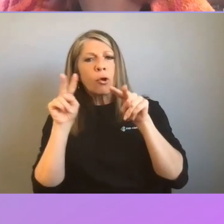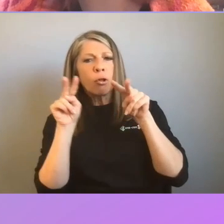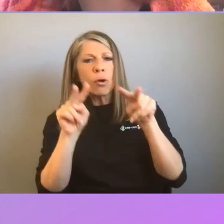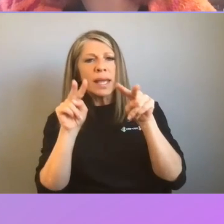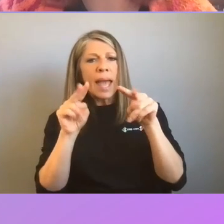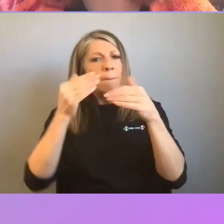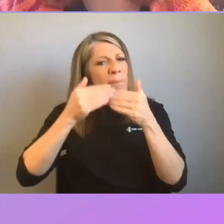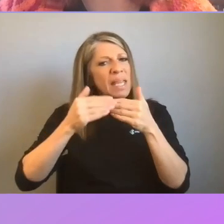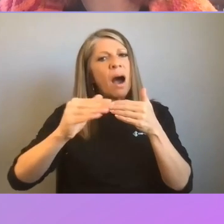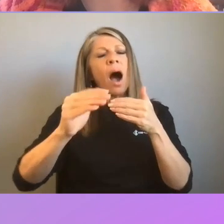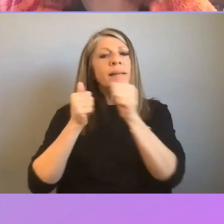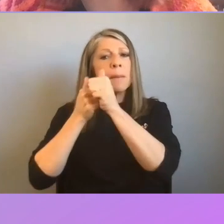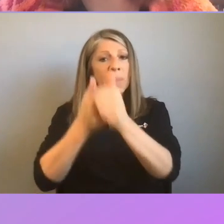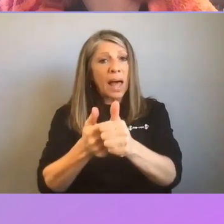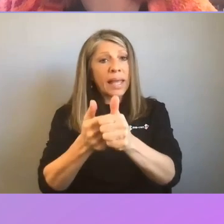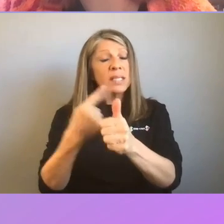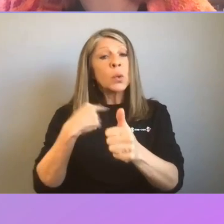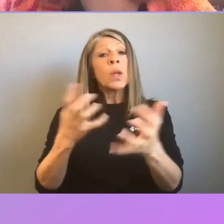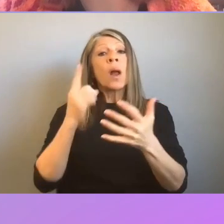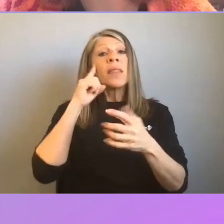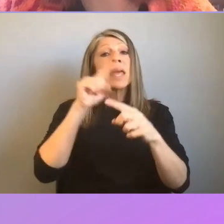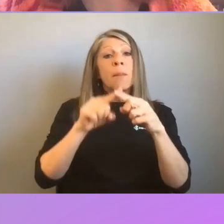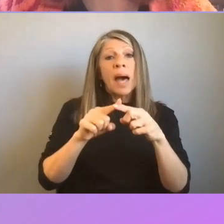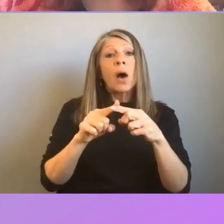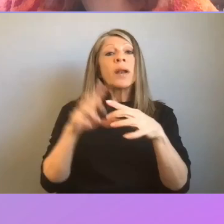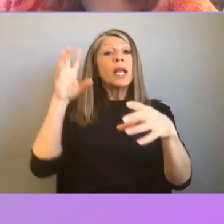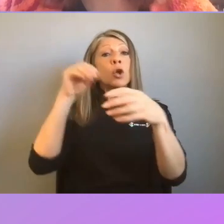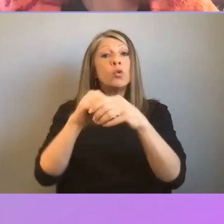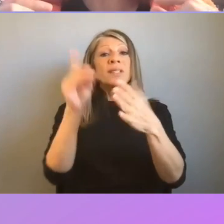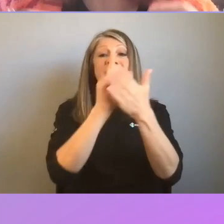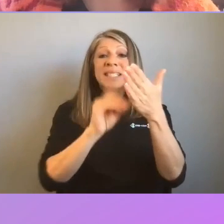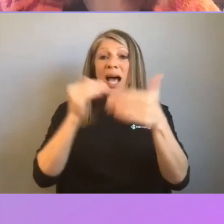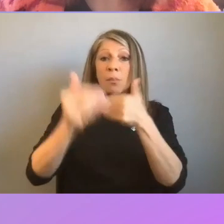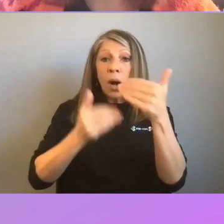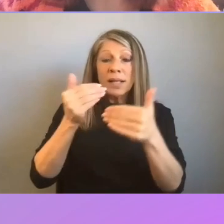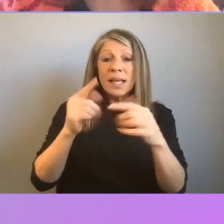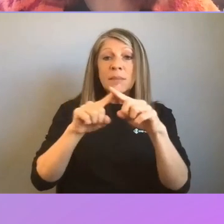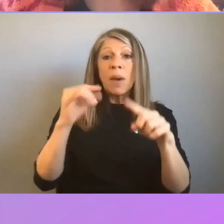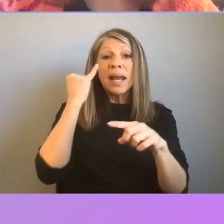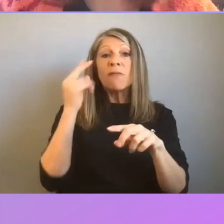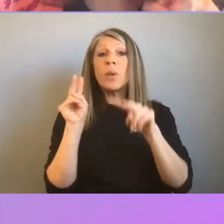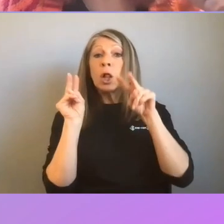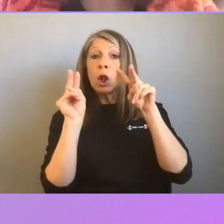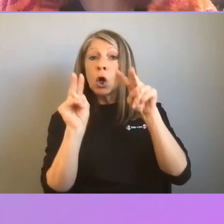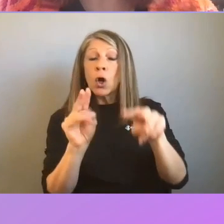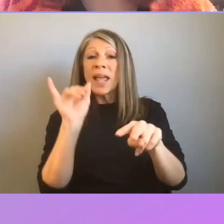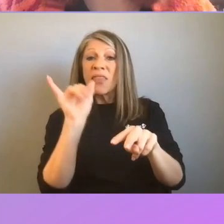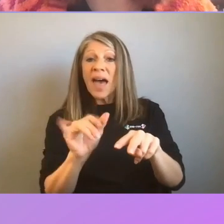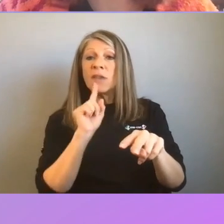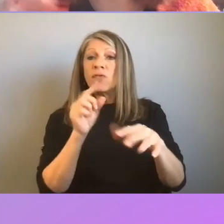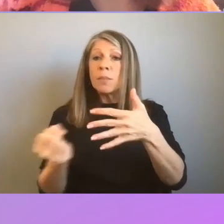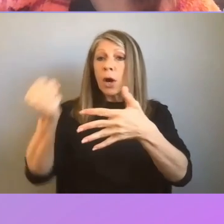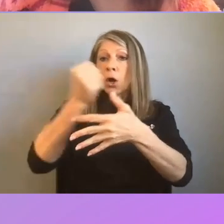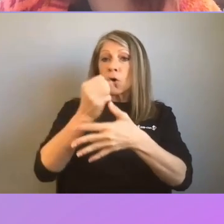Beyond compliance, we want to think about an inclusive design process. But if we are to look at that and prioritize